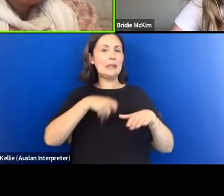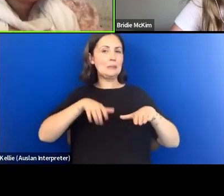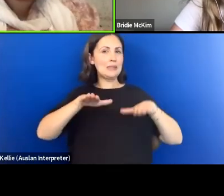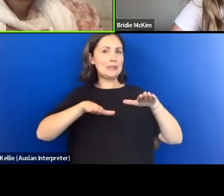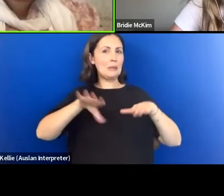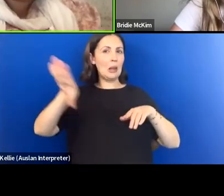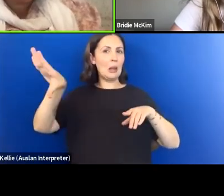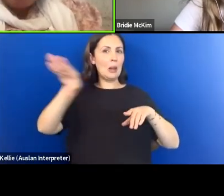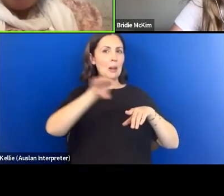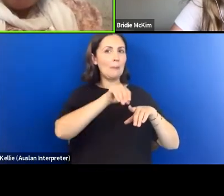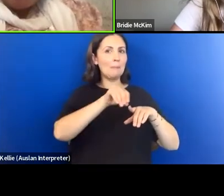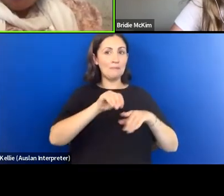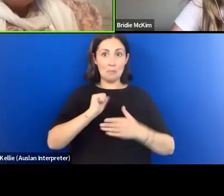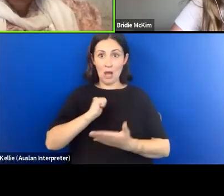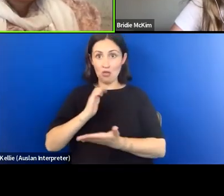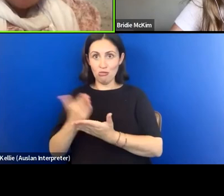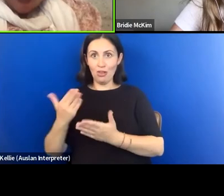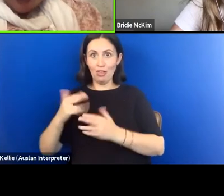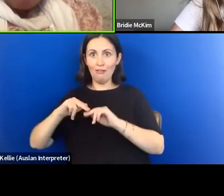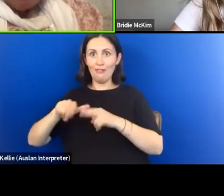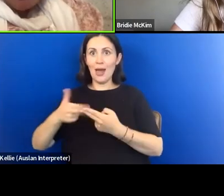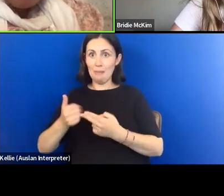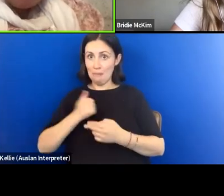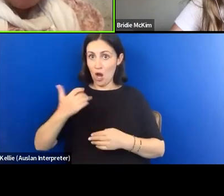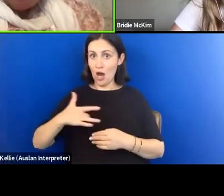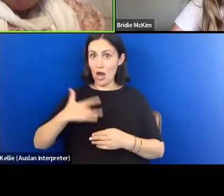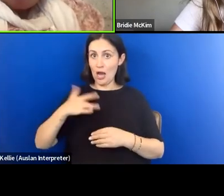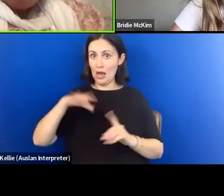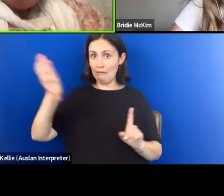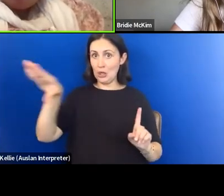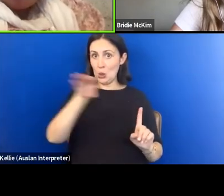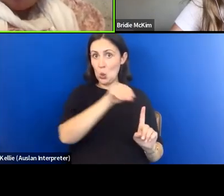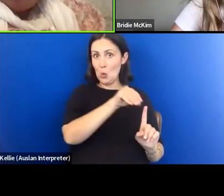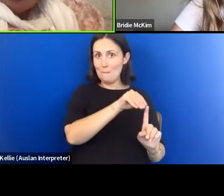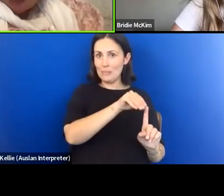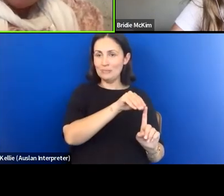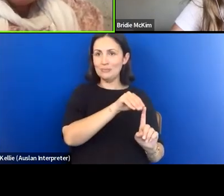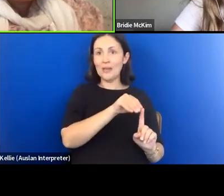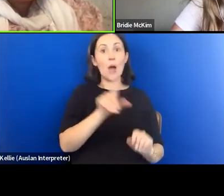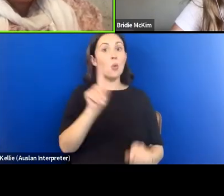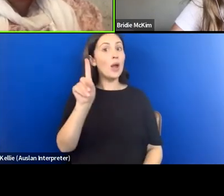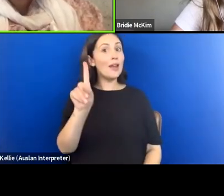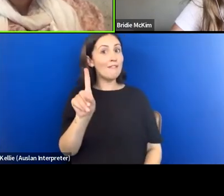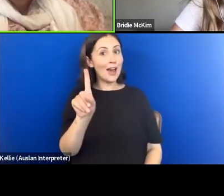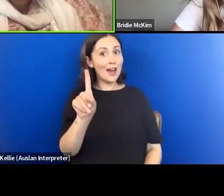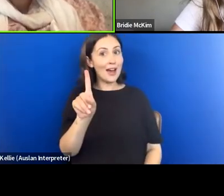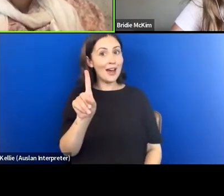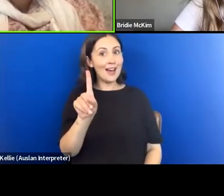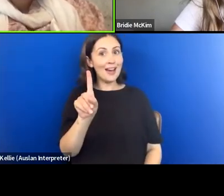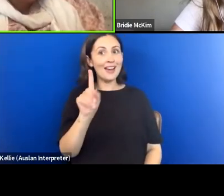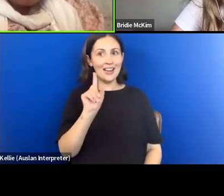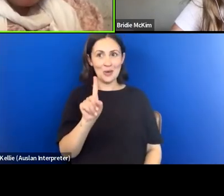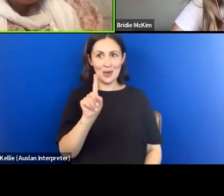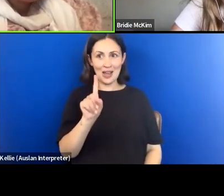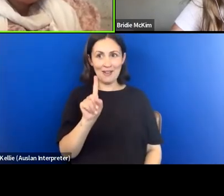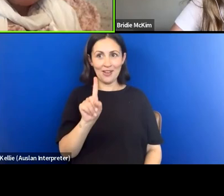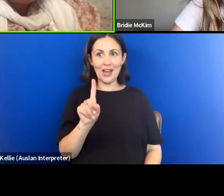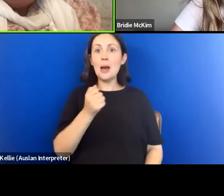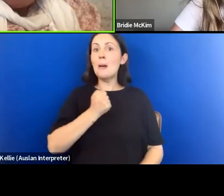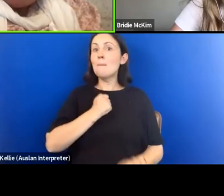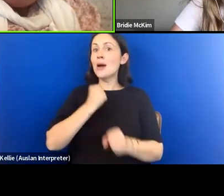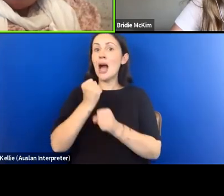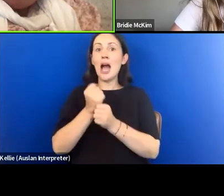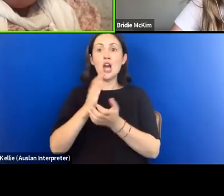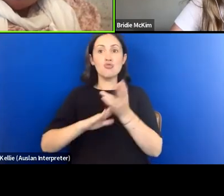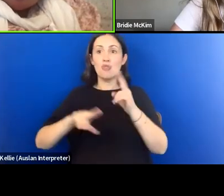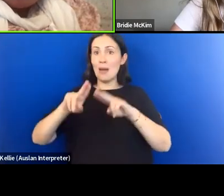my own life. The caveat that I will put on that is that my grandparents,